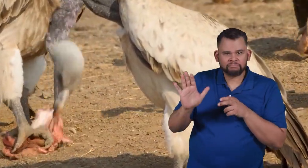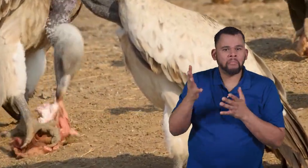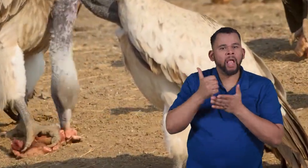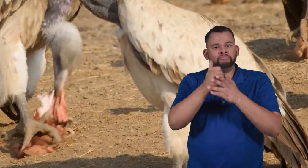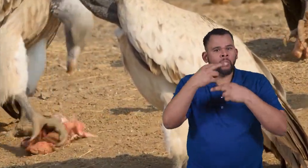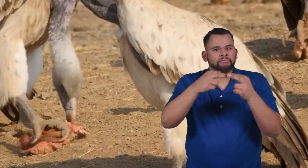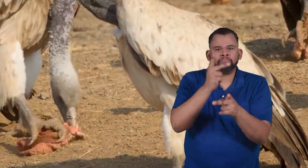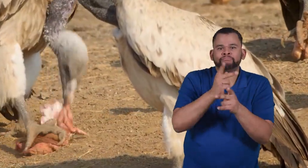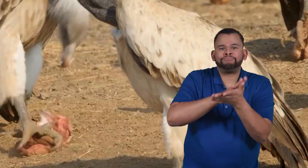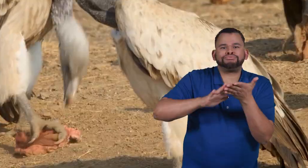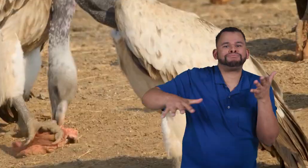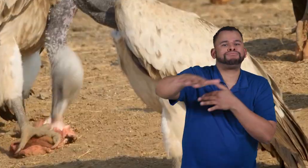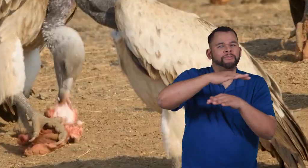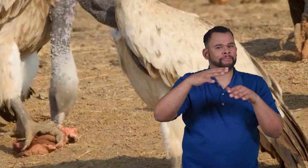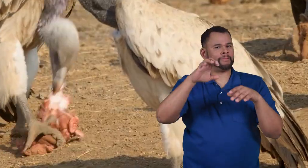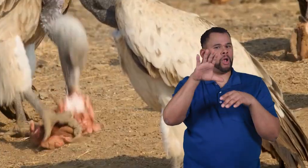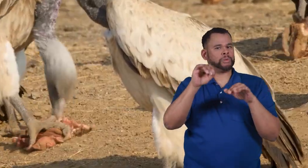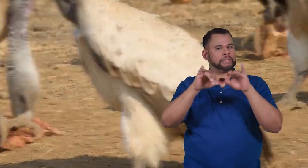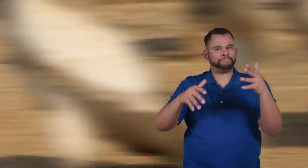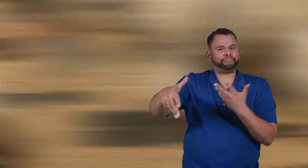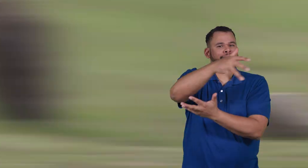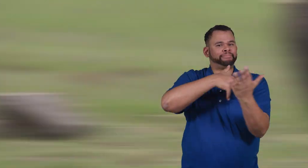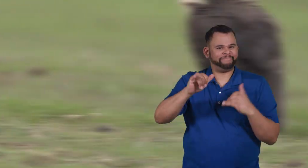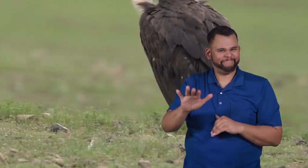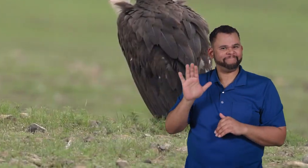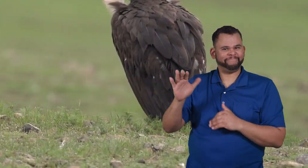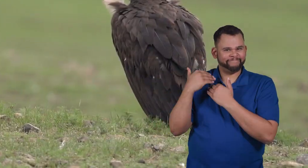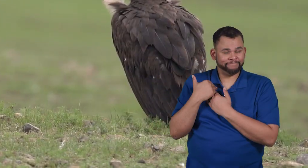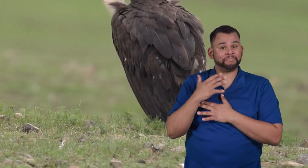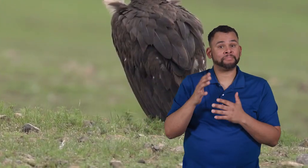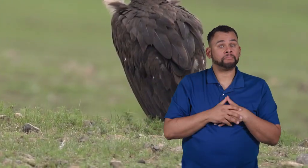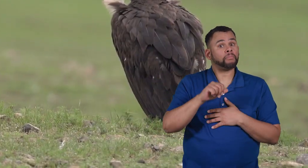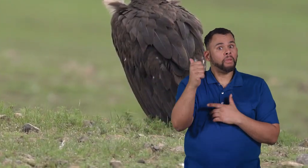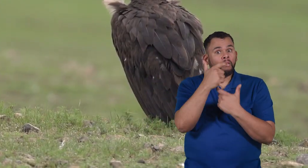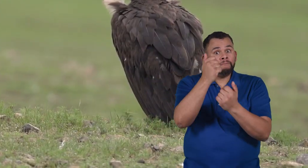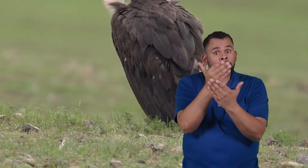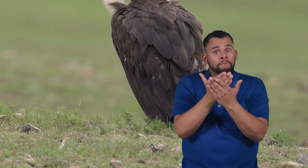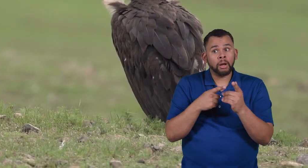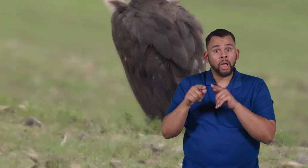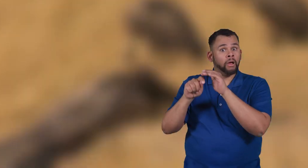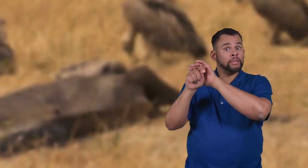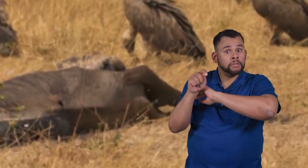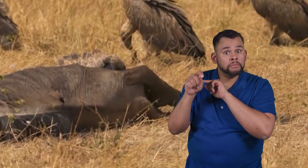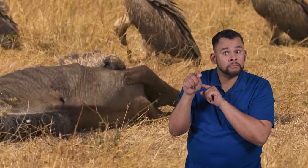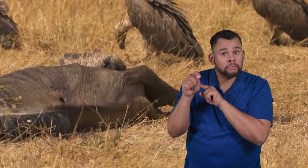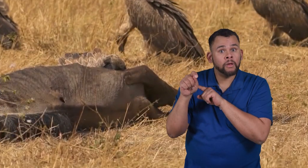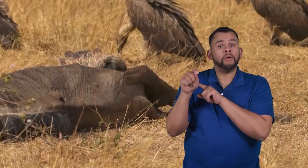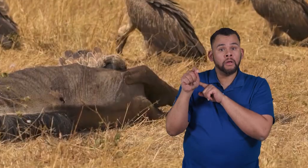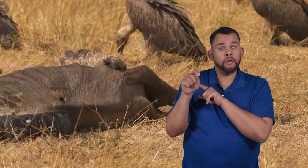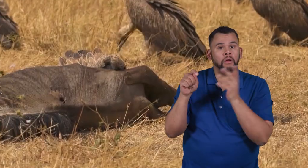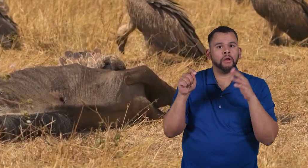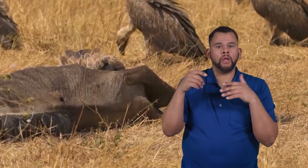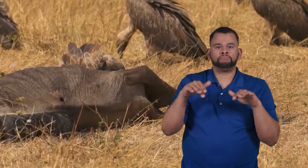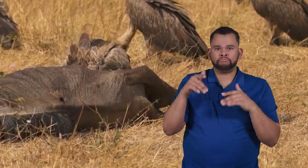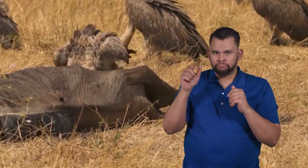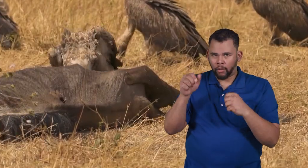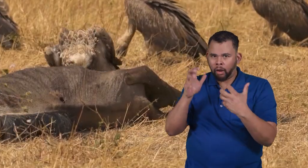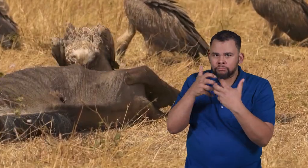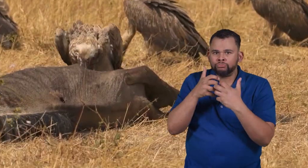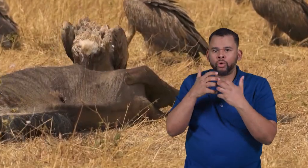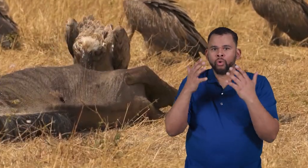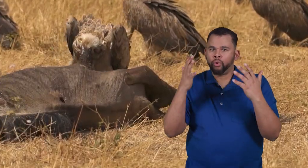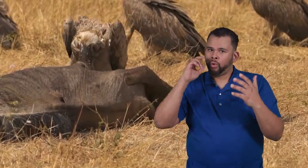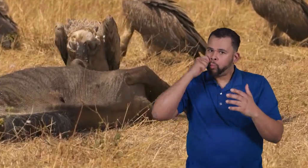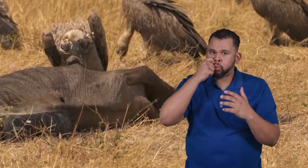help recycle them back into the ecosystem. Other Interesting Facts One other really